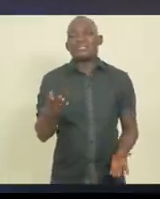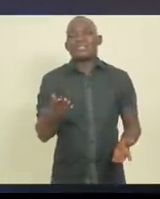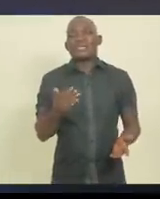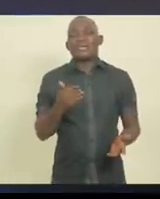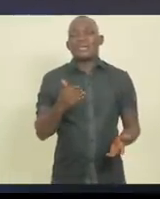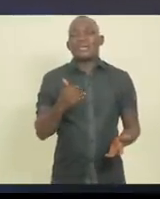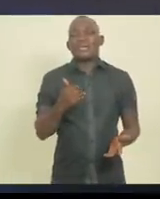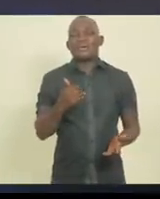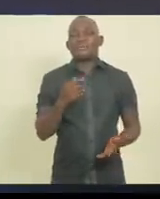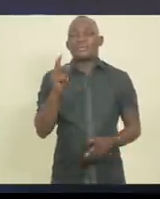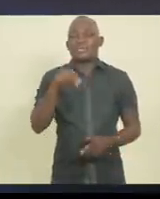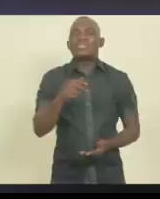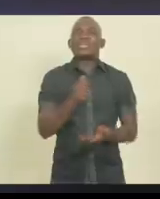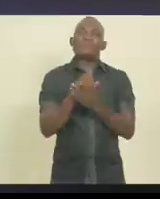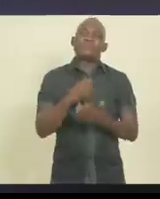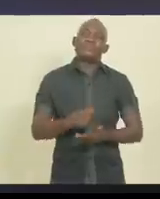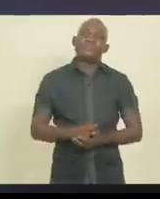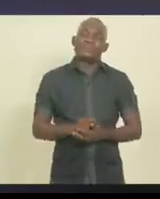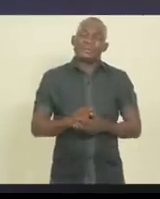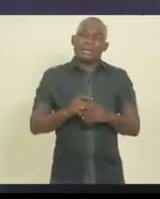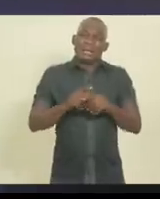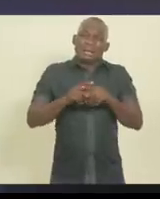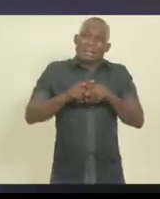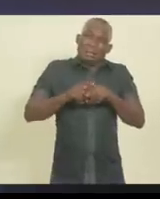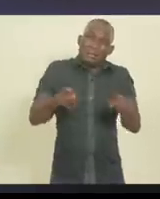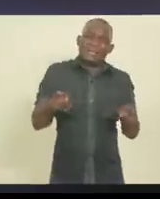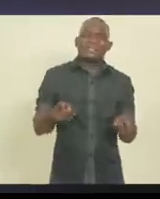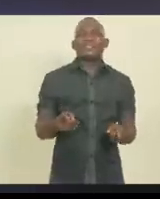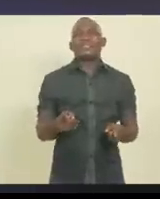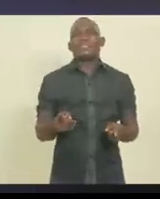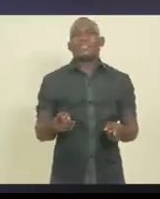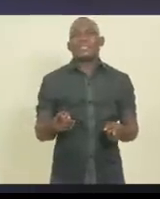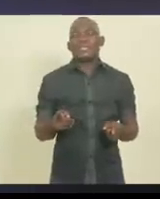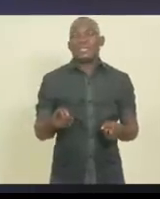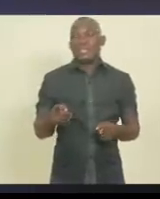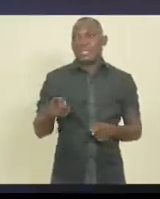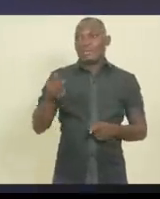you are a very good person. May God richly bless you.